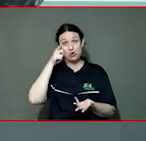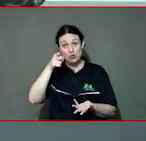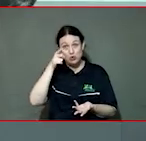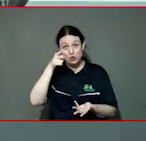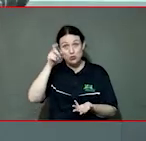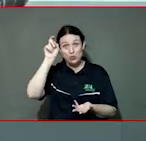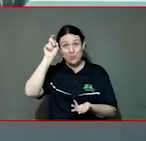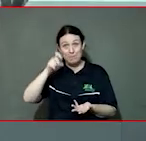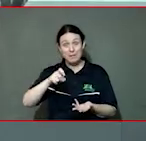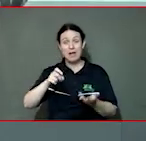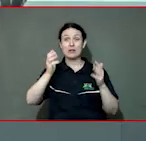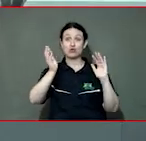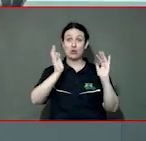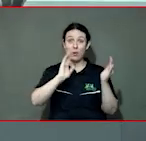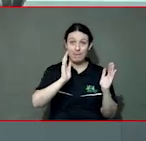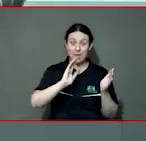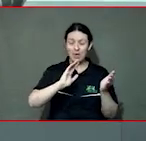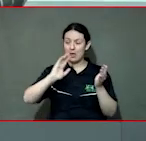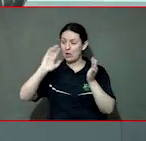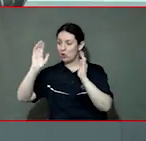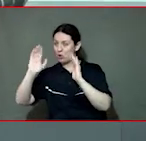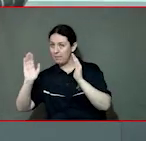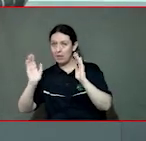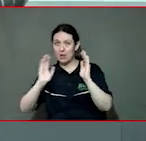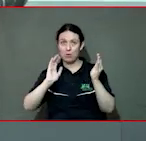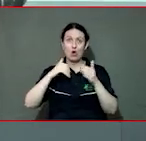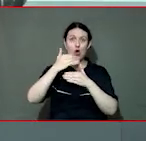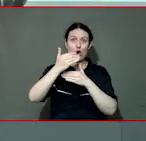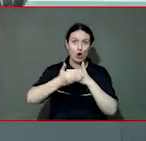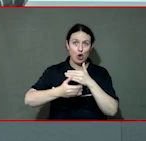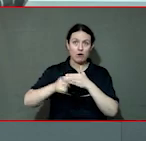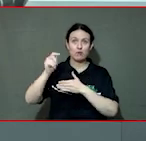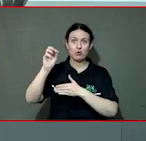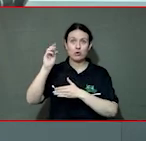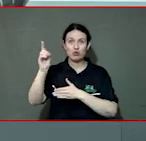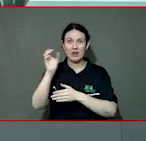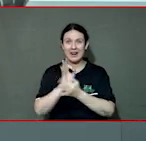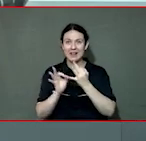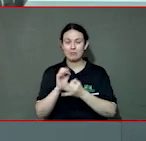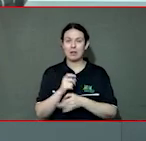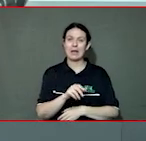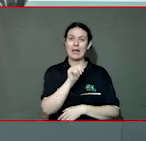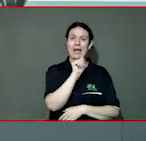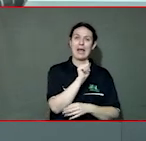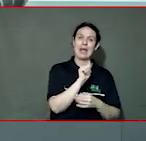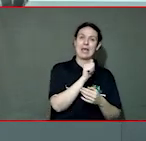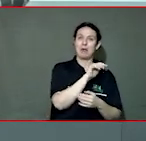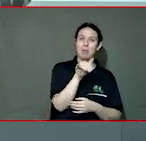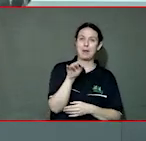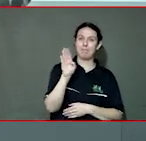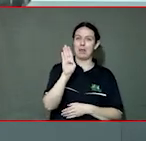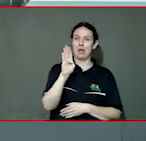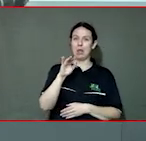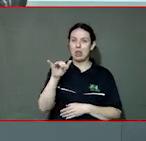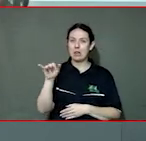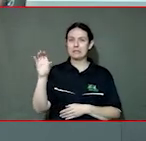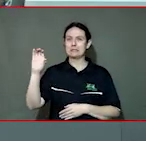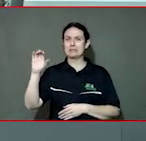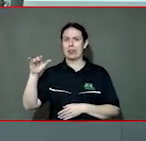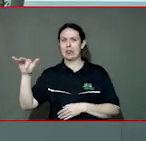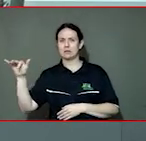make the comparison for me. You can't just write A1, B2, and then I must make